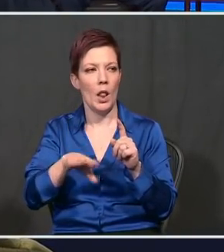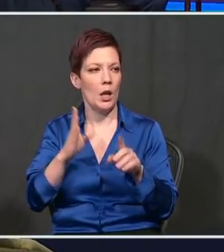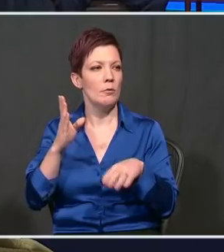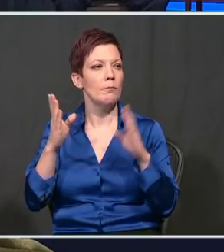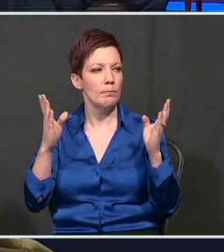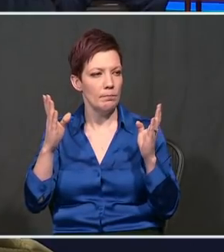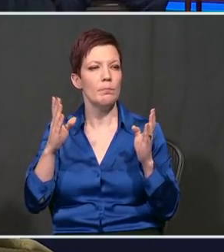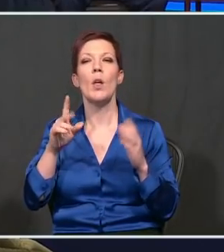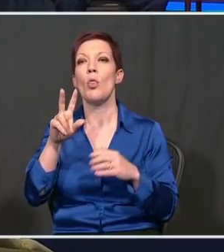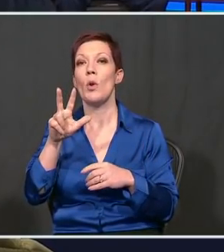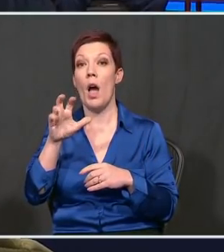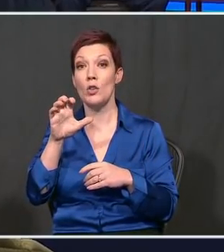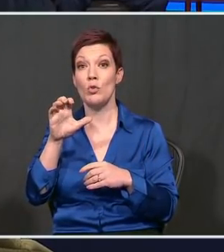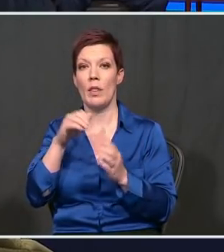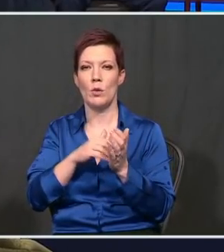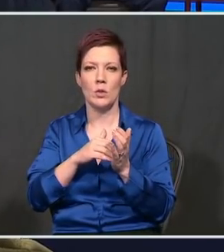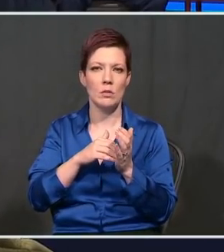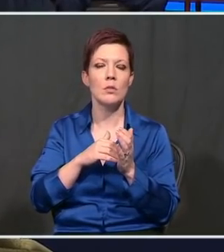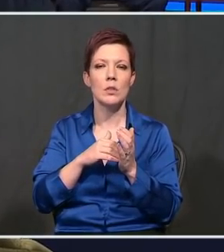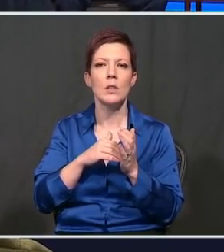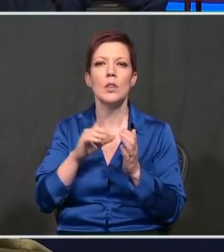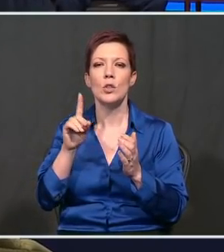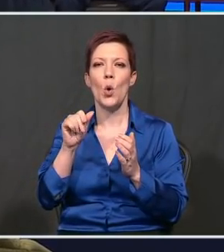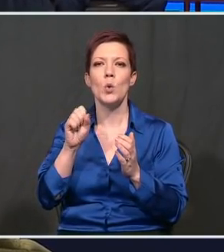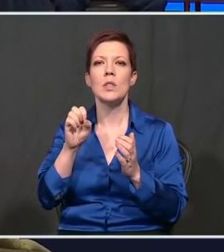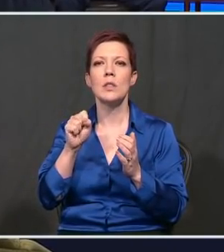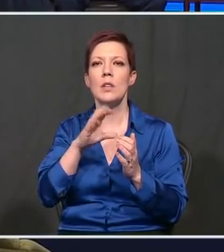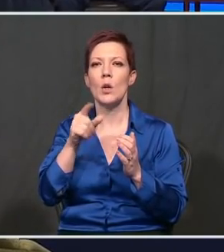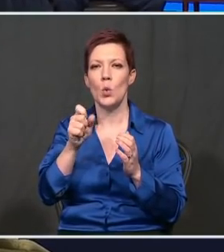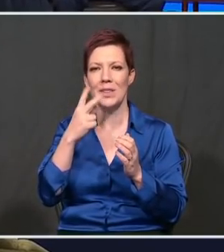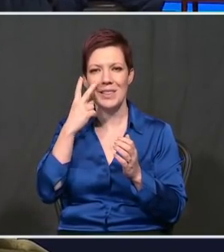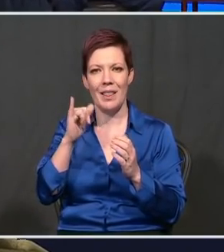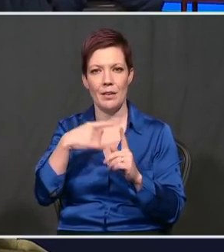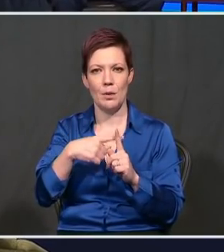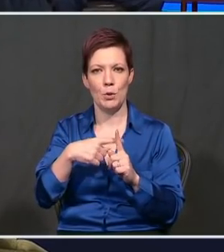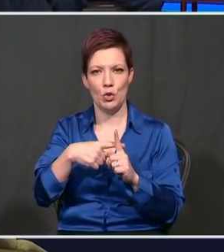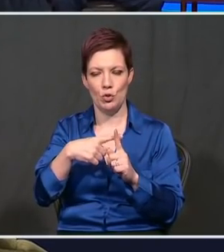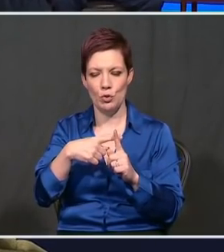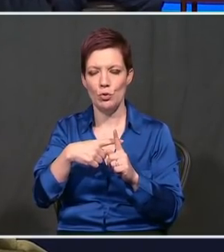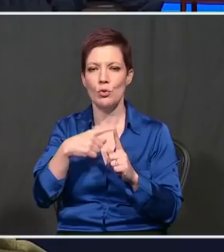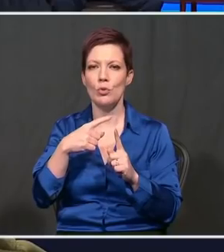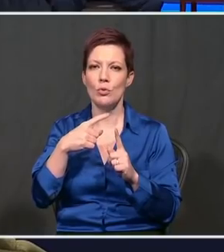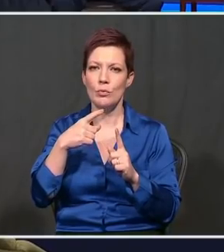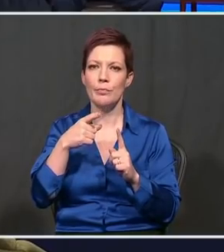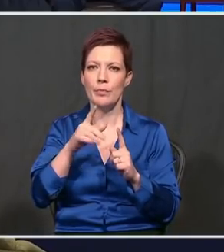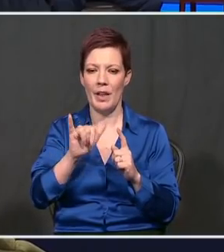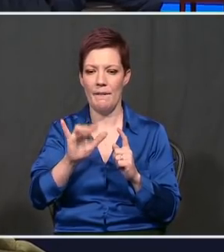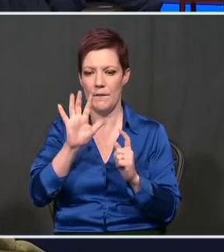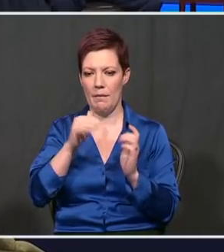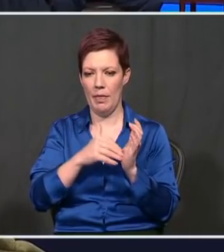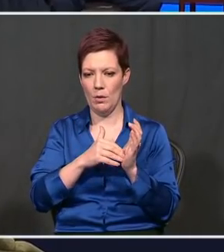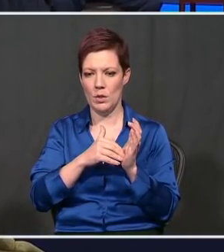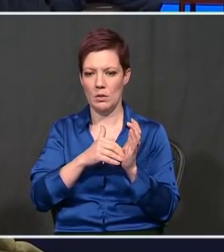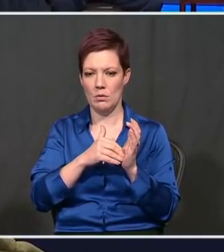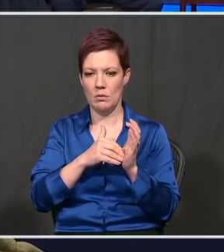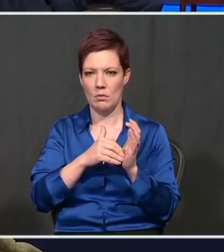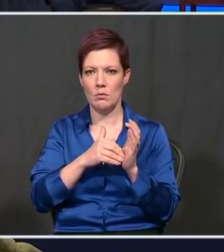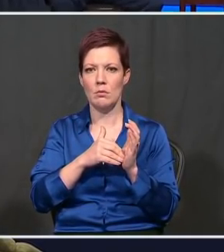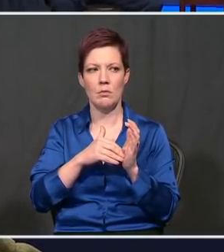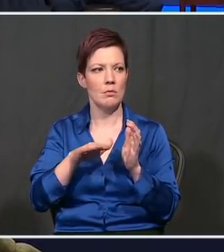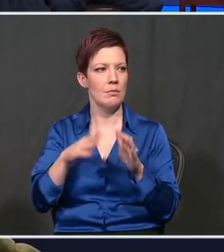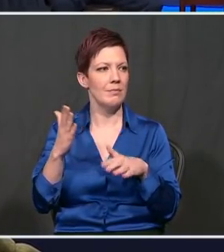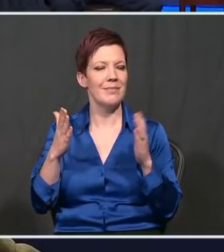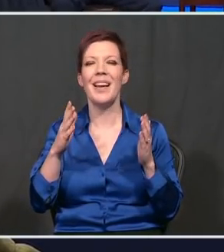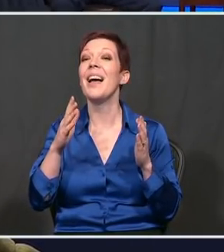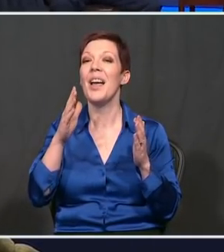of it, which is here. And inside you can store those 5,000 doses. So we're